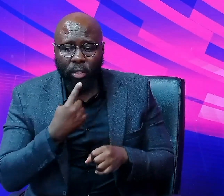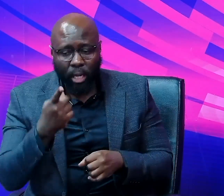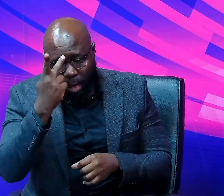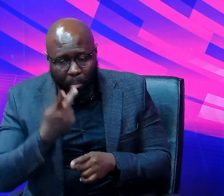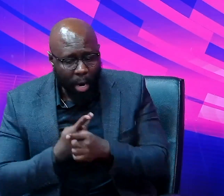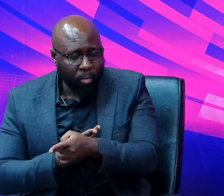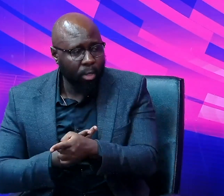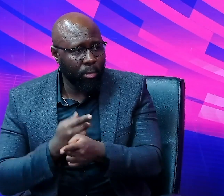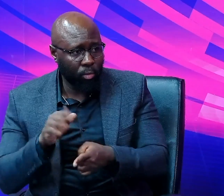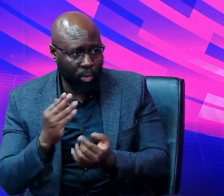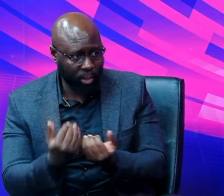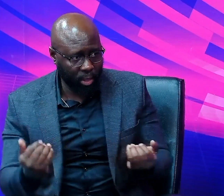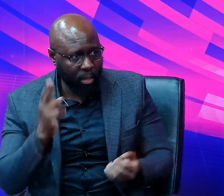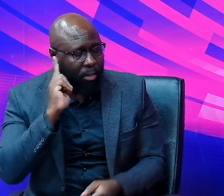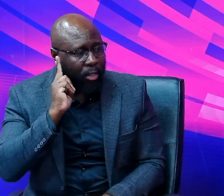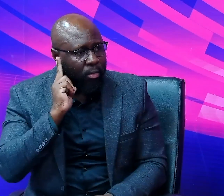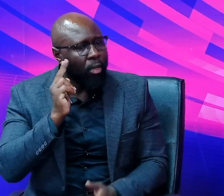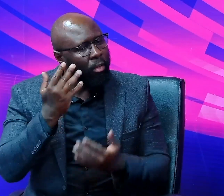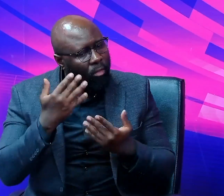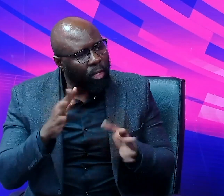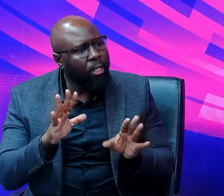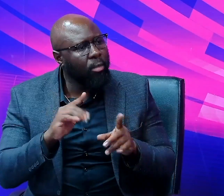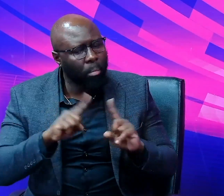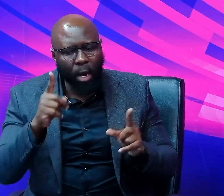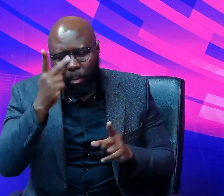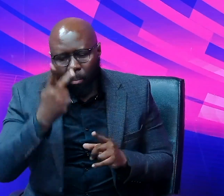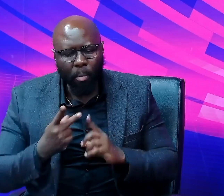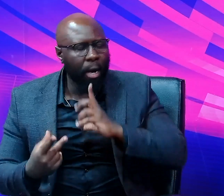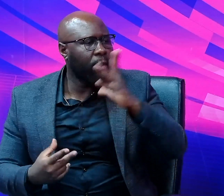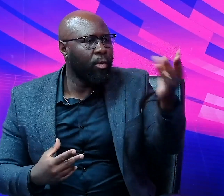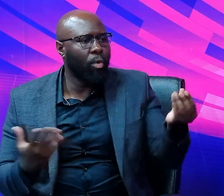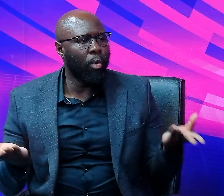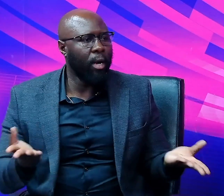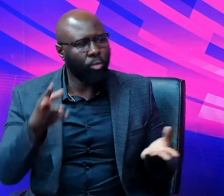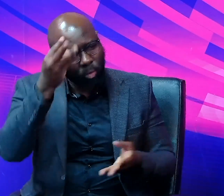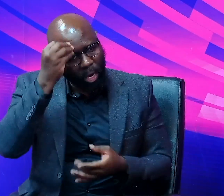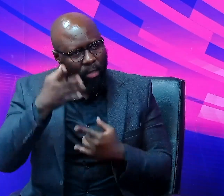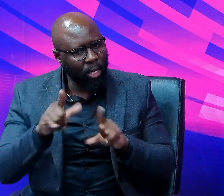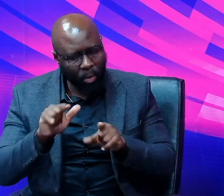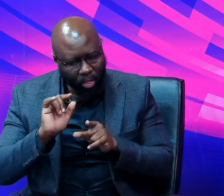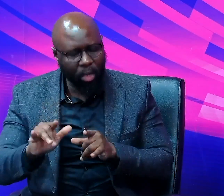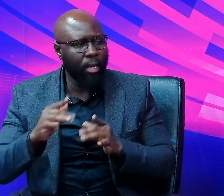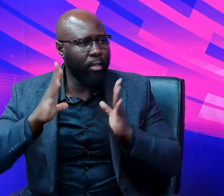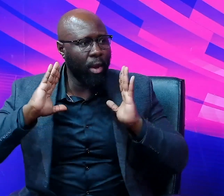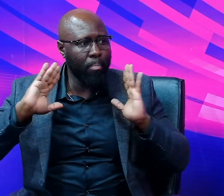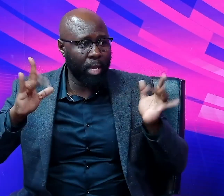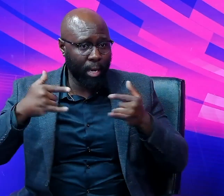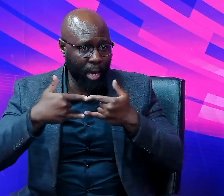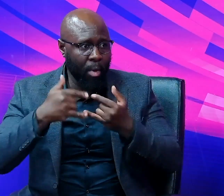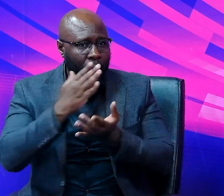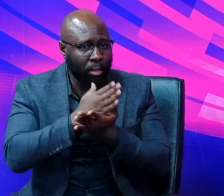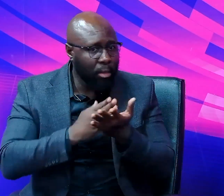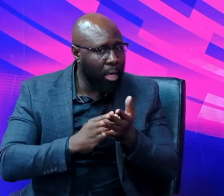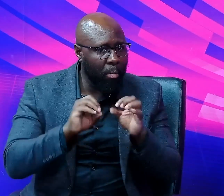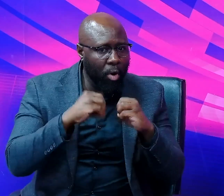age. But the problem is that when you tell a parent of a deaf child to go learn sign